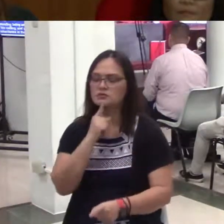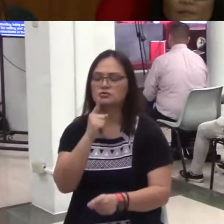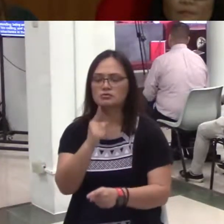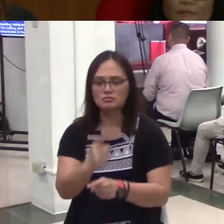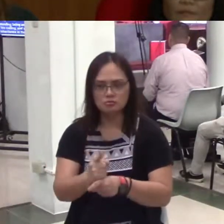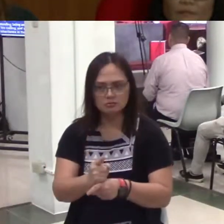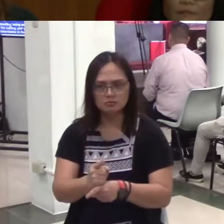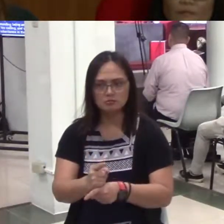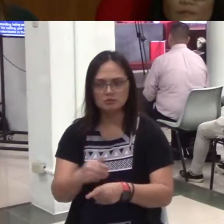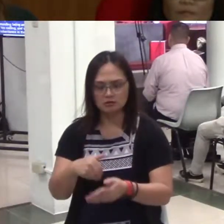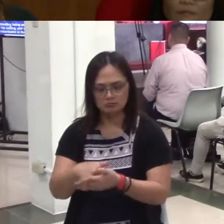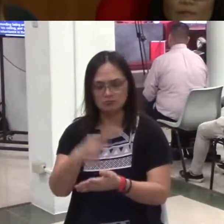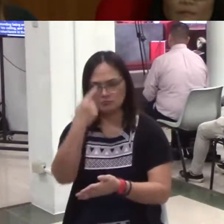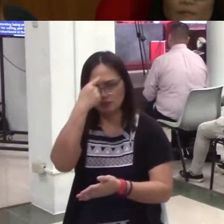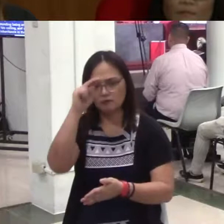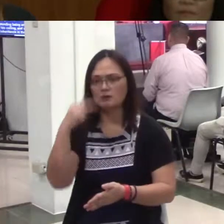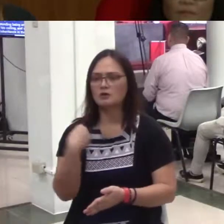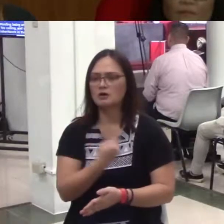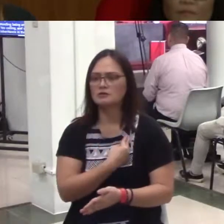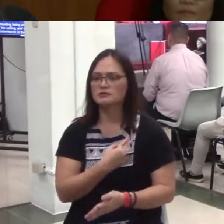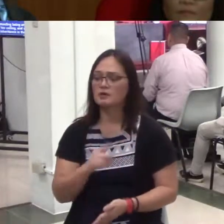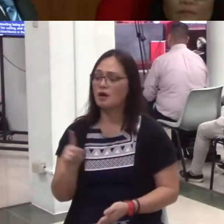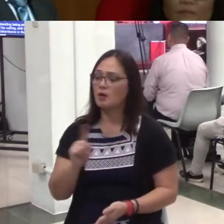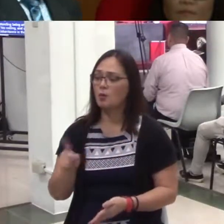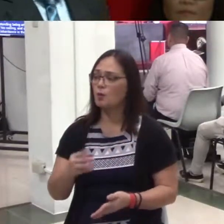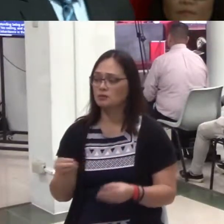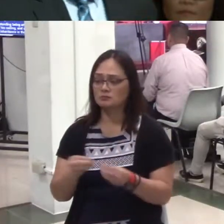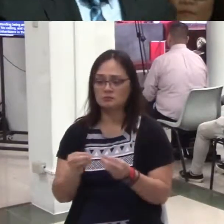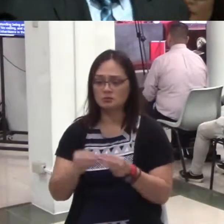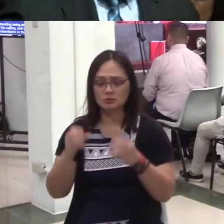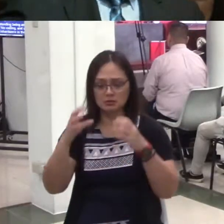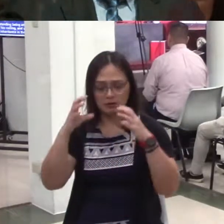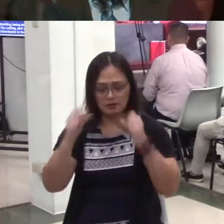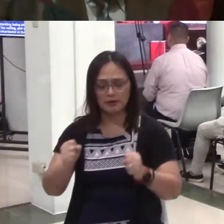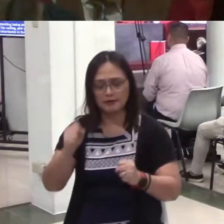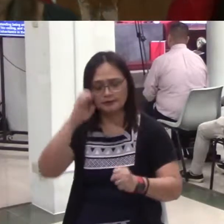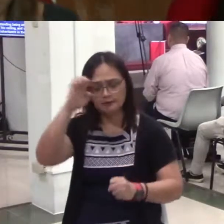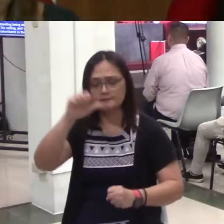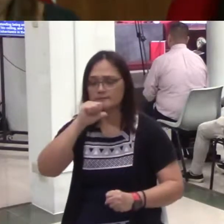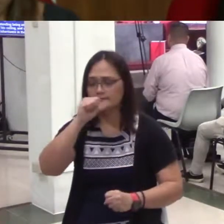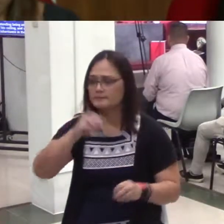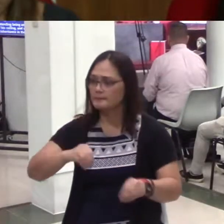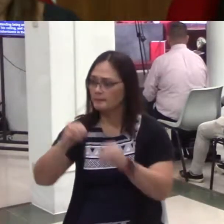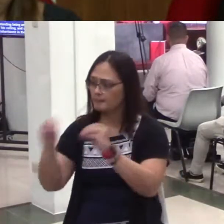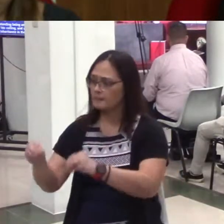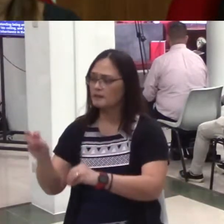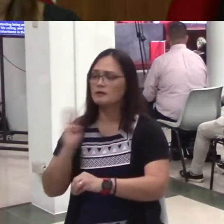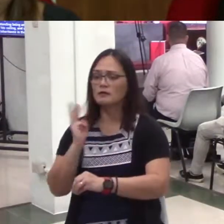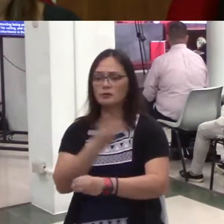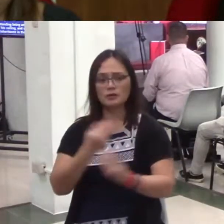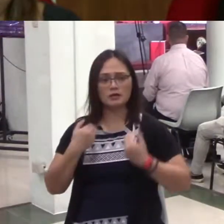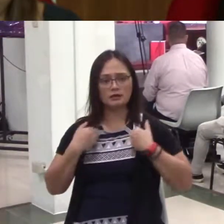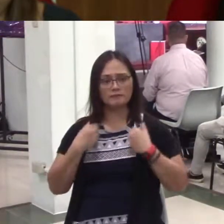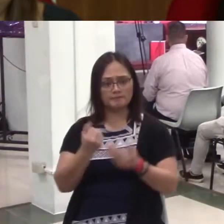What more can He not give? We have our enriching God.